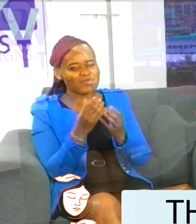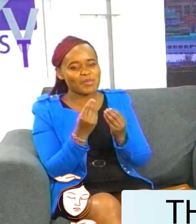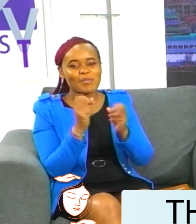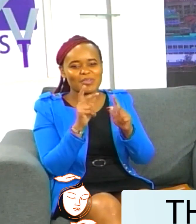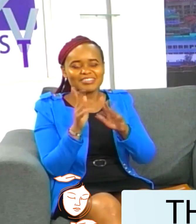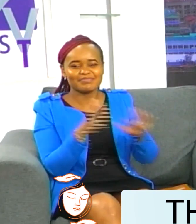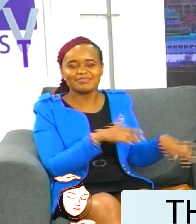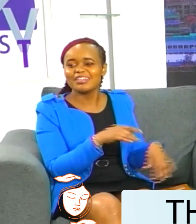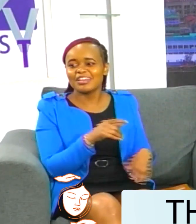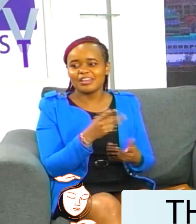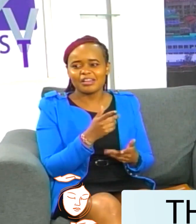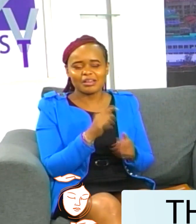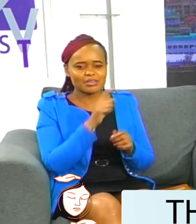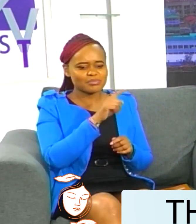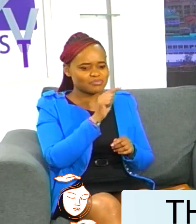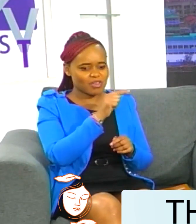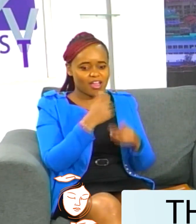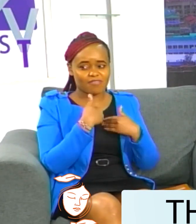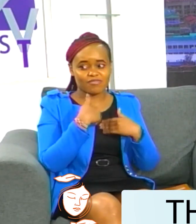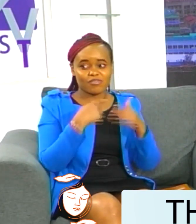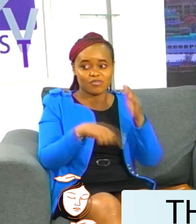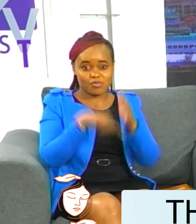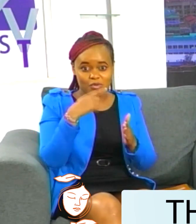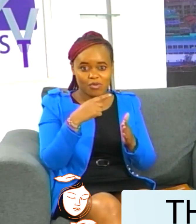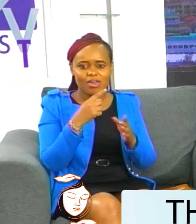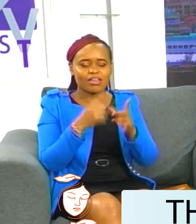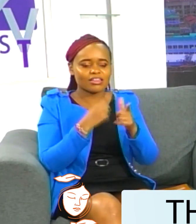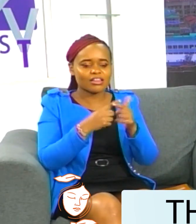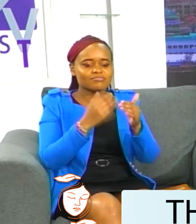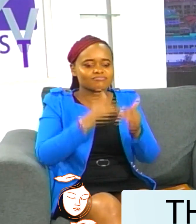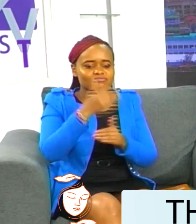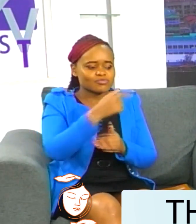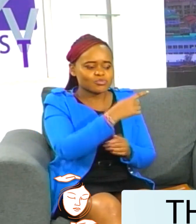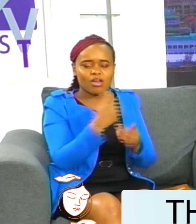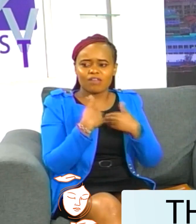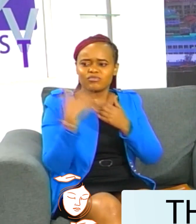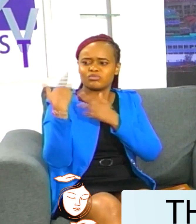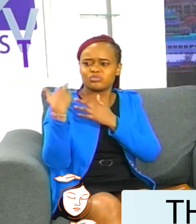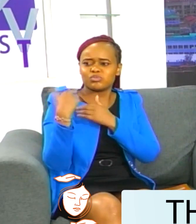Oh, I think I thought maybe modeling was easier. Now that aside,